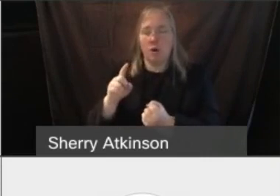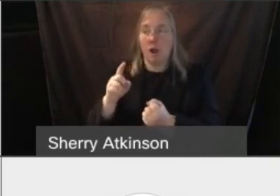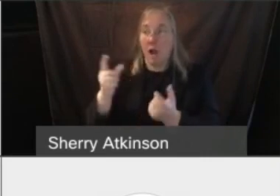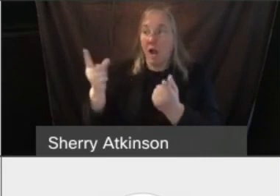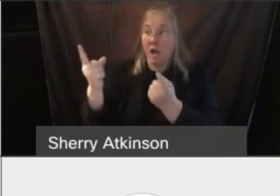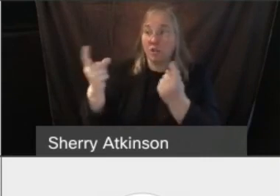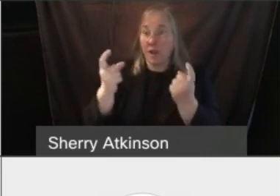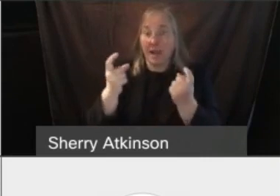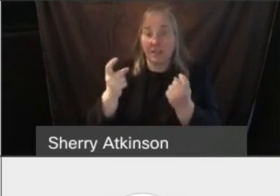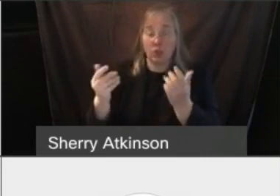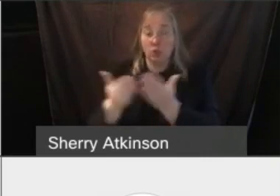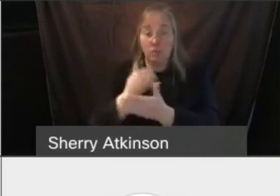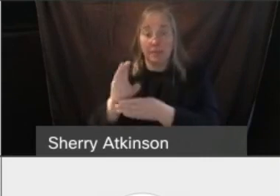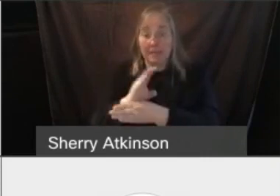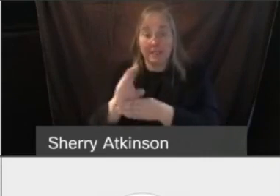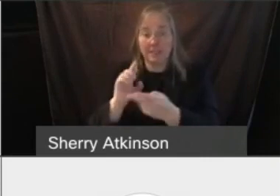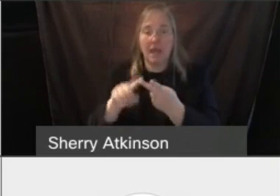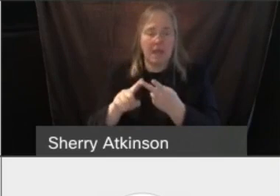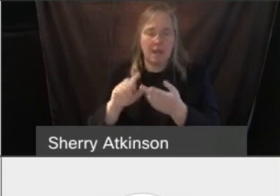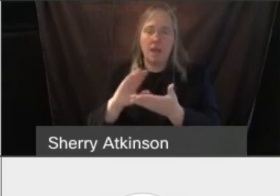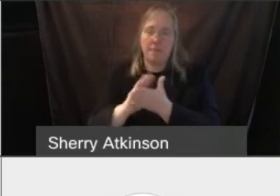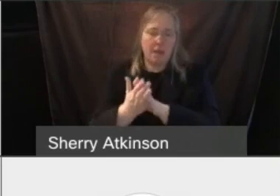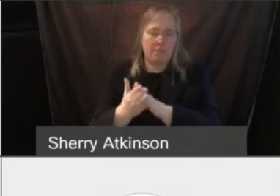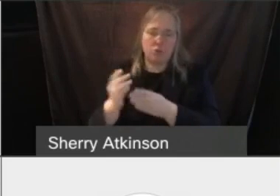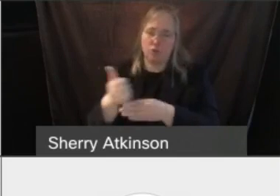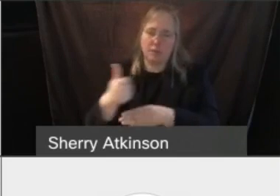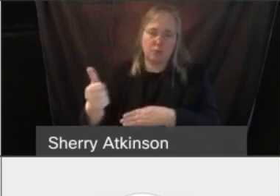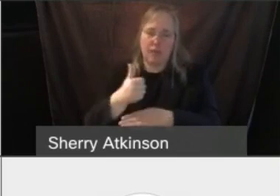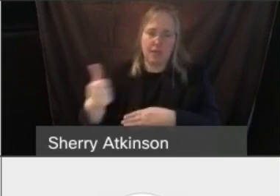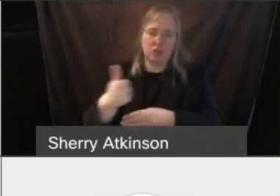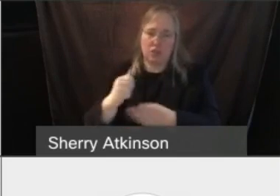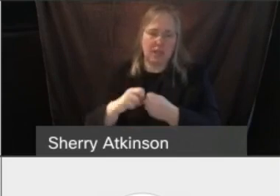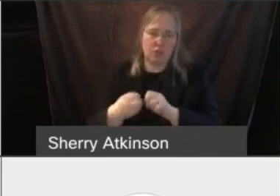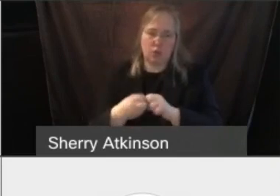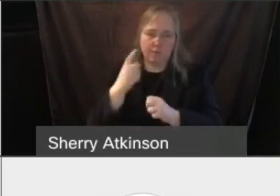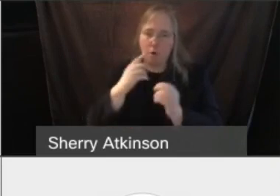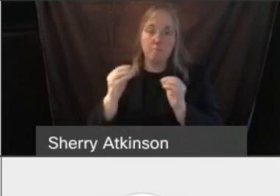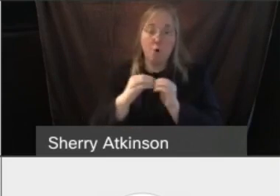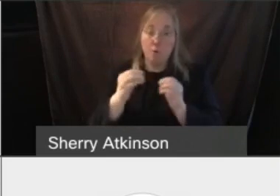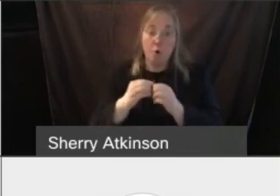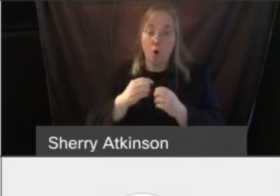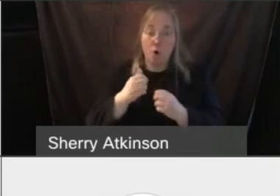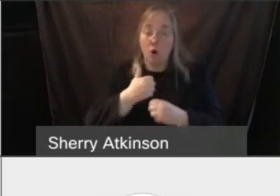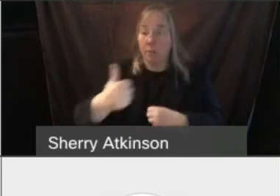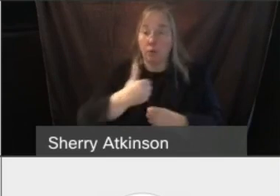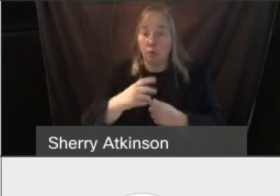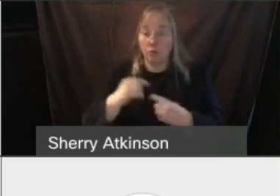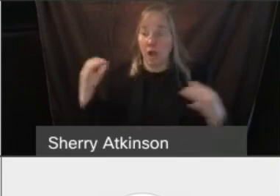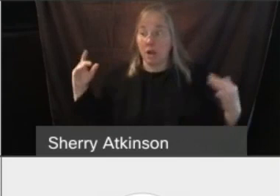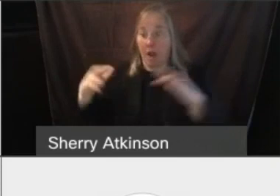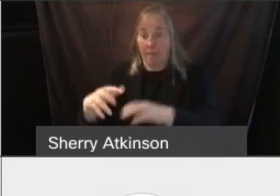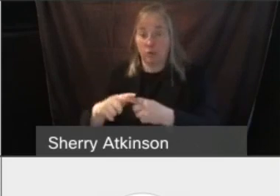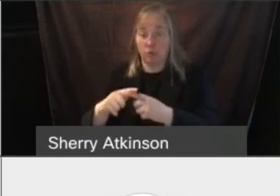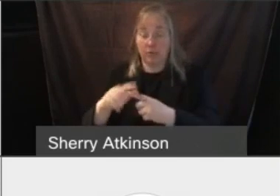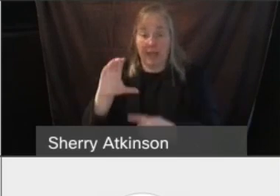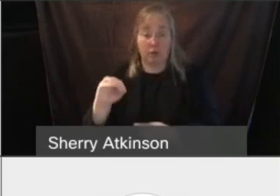a transportation issue for more and more commuters coming into the county. Now,